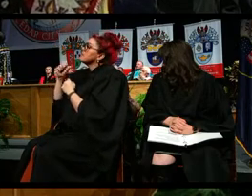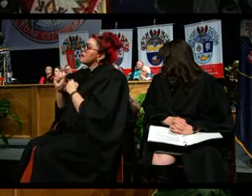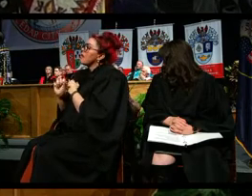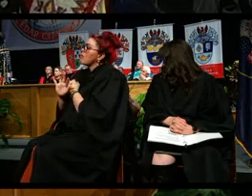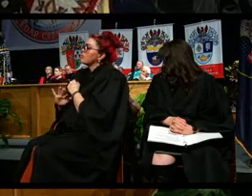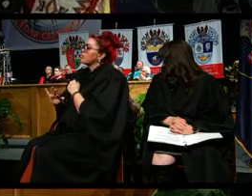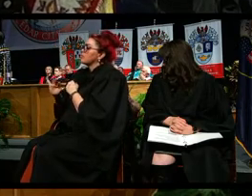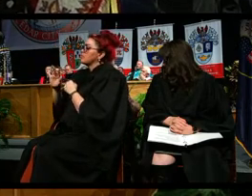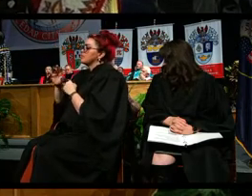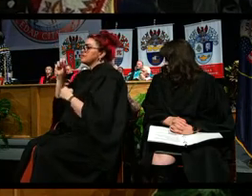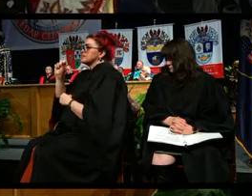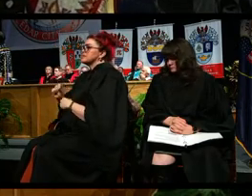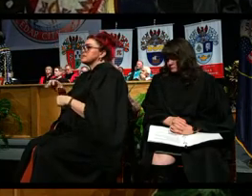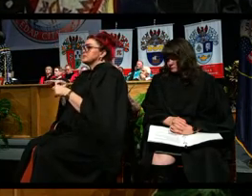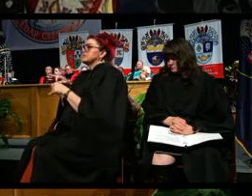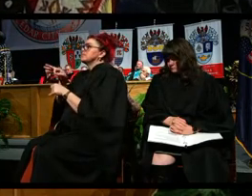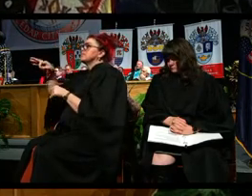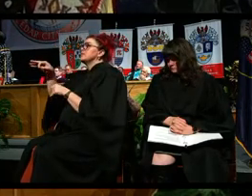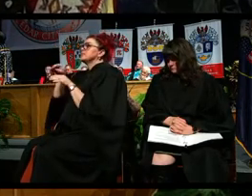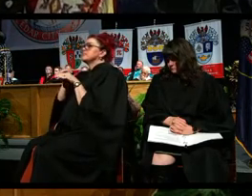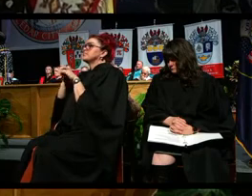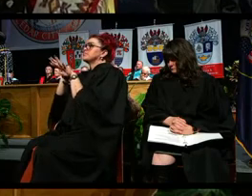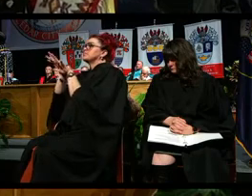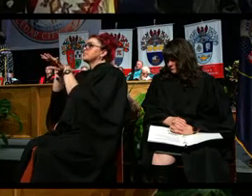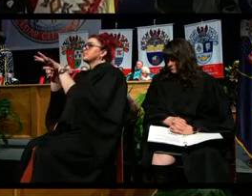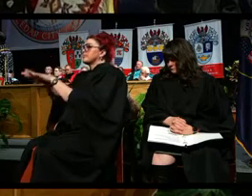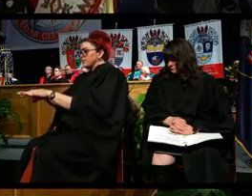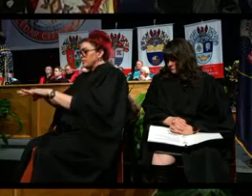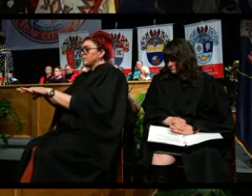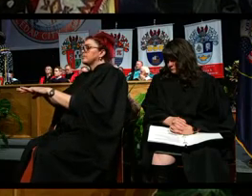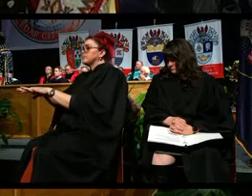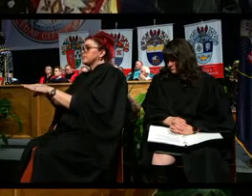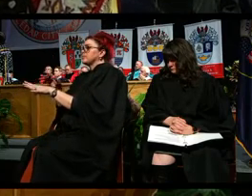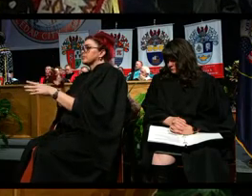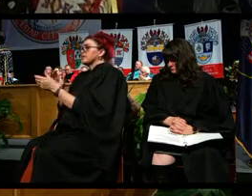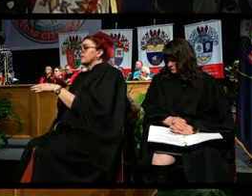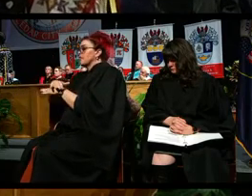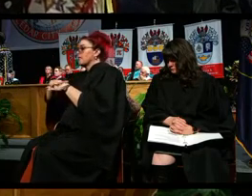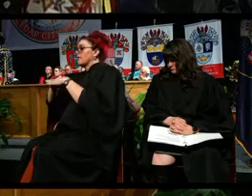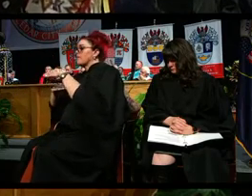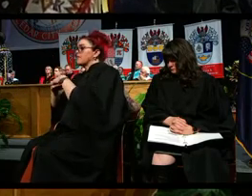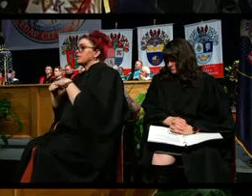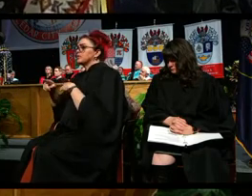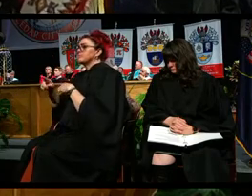All spirits will be with her, comfort her in a good way to help her.